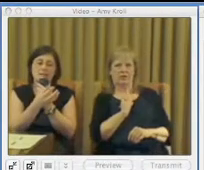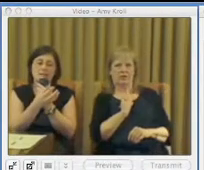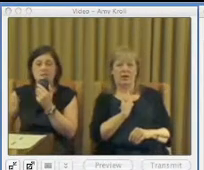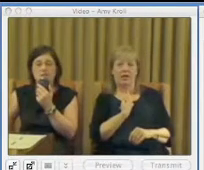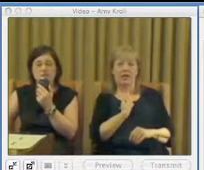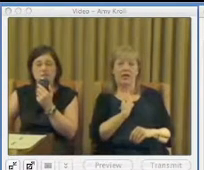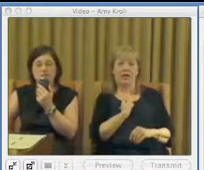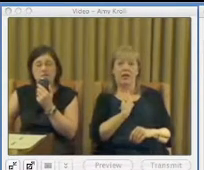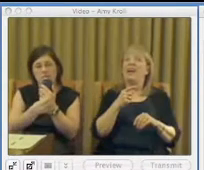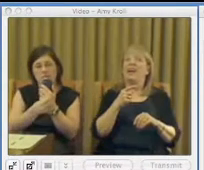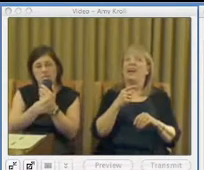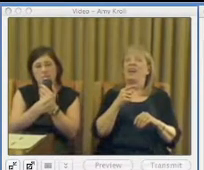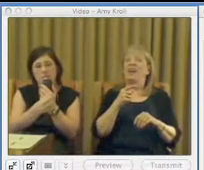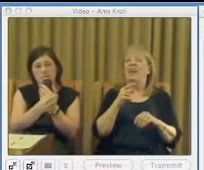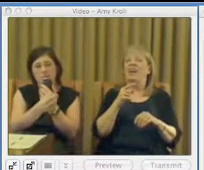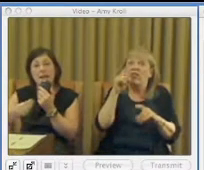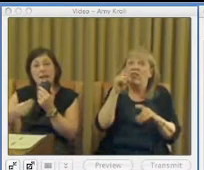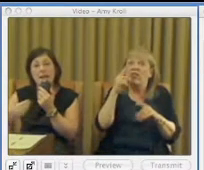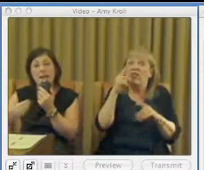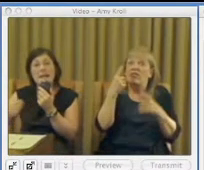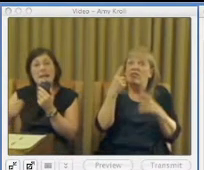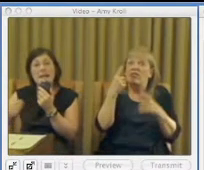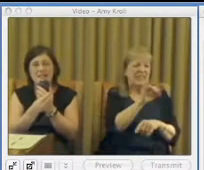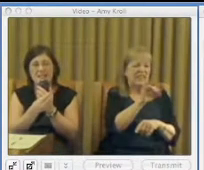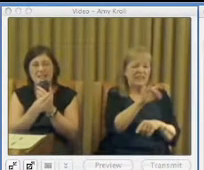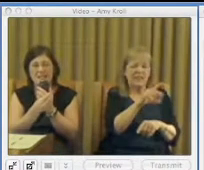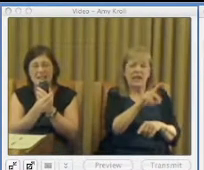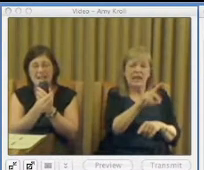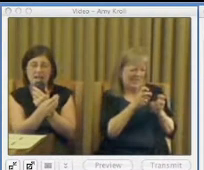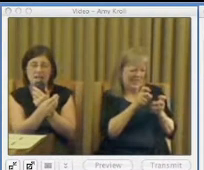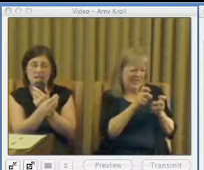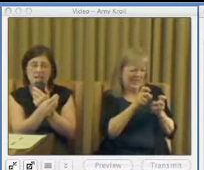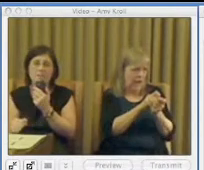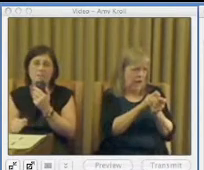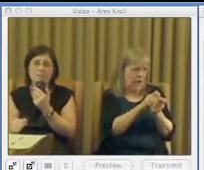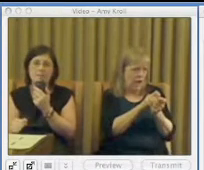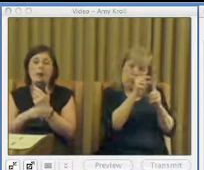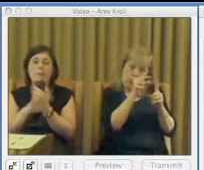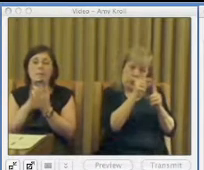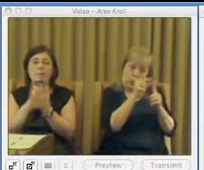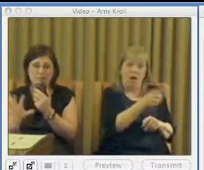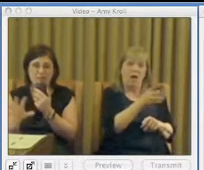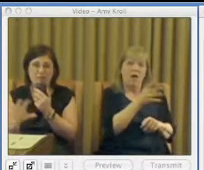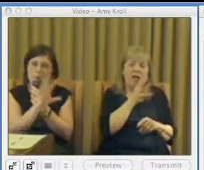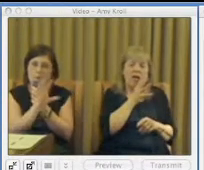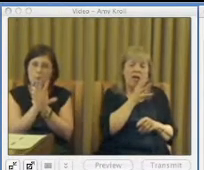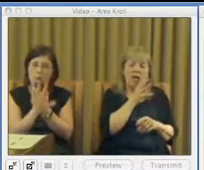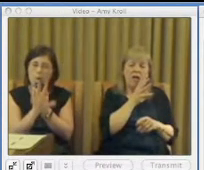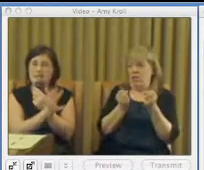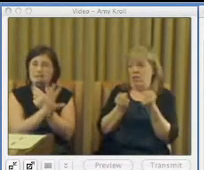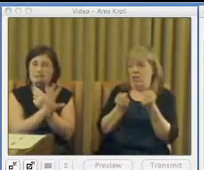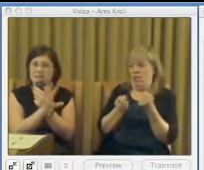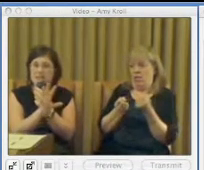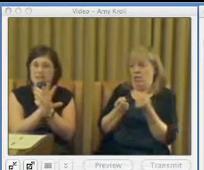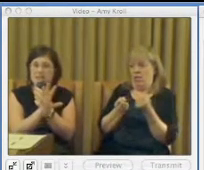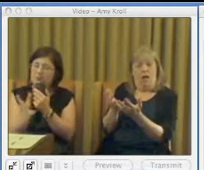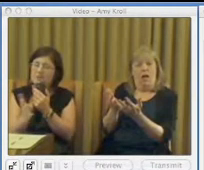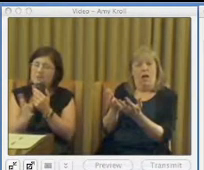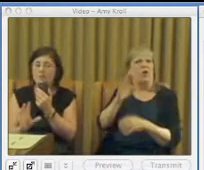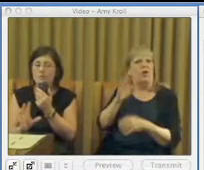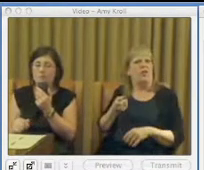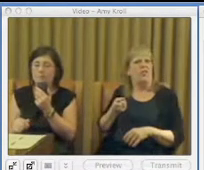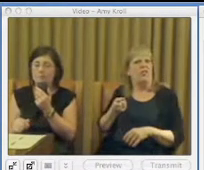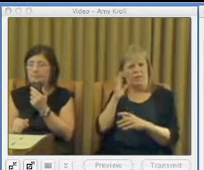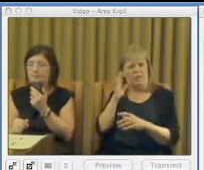they interpreted directly exactly what person A had said, it might be offensive because of the way they'd